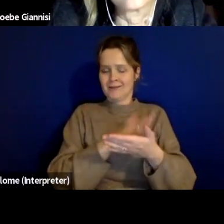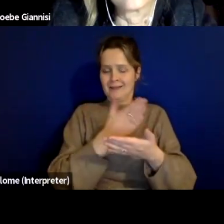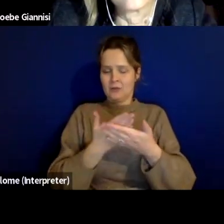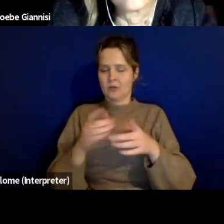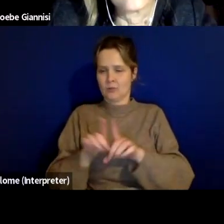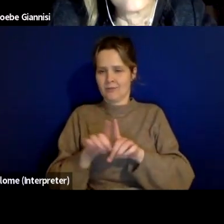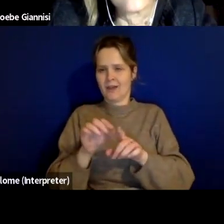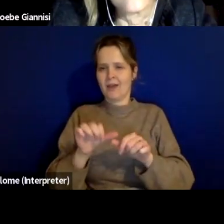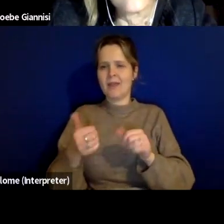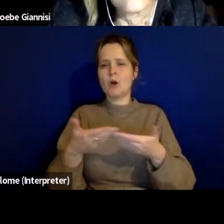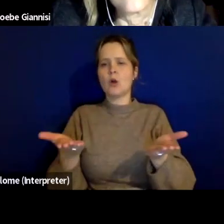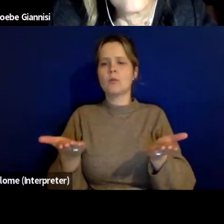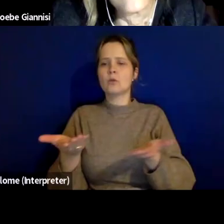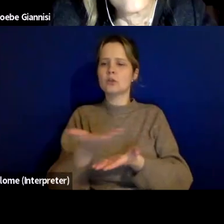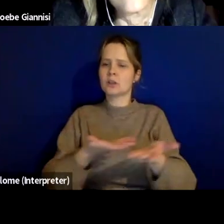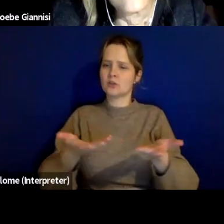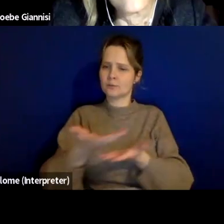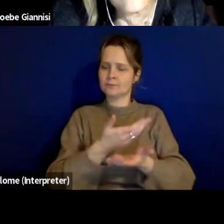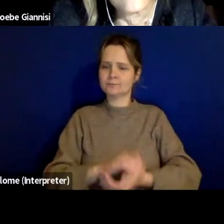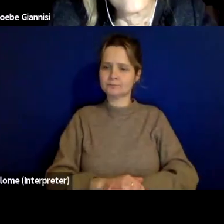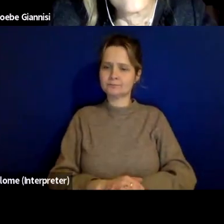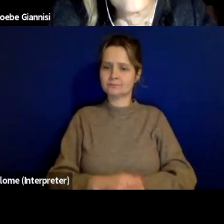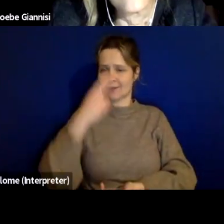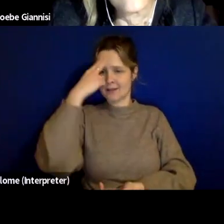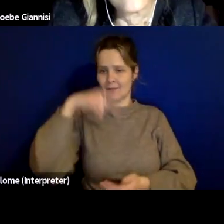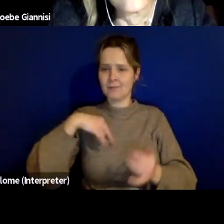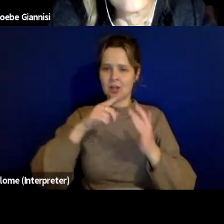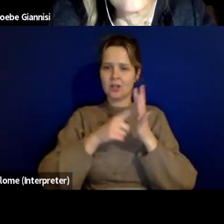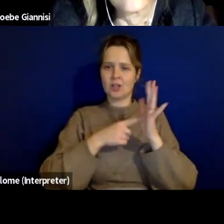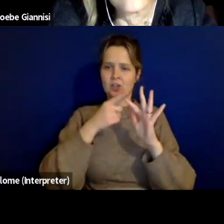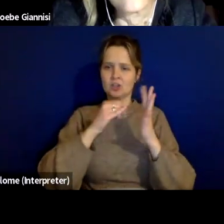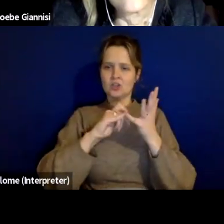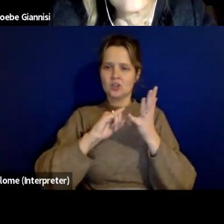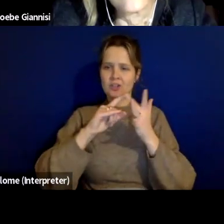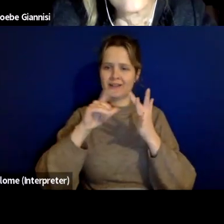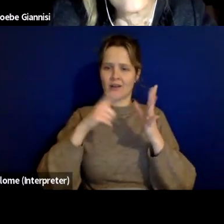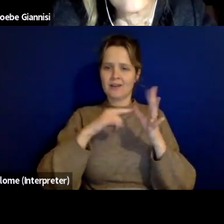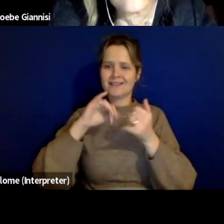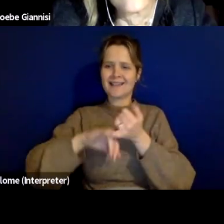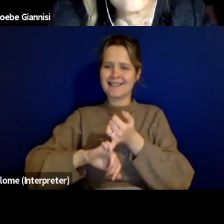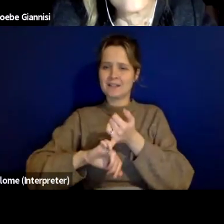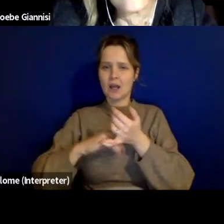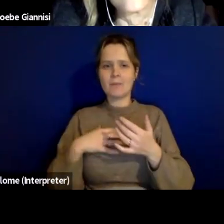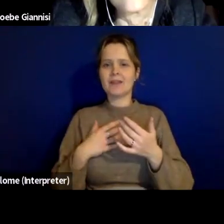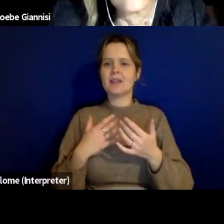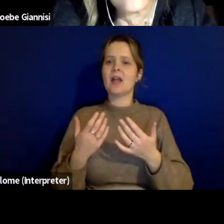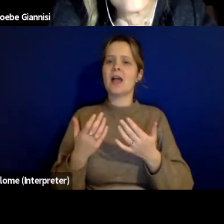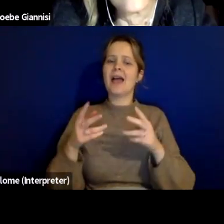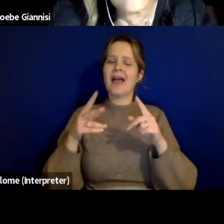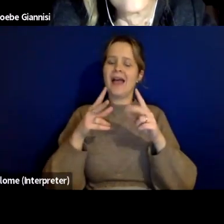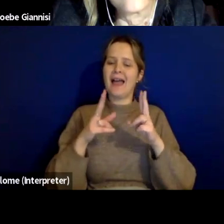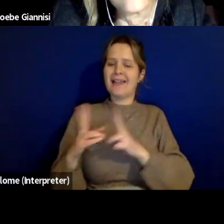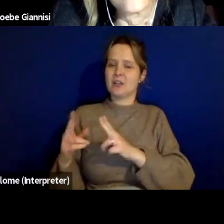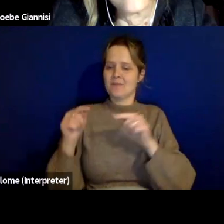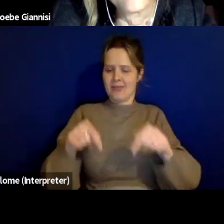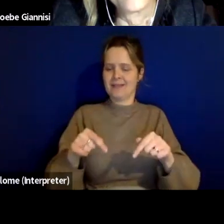into a conversation. I'm Jessica Sequeira, the guest editor for the issue, and it's been a real pleasure